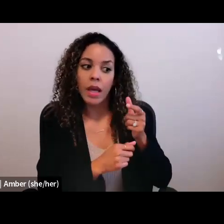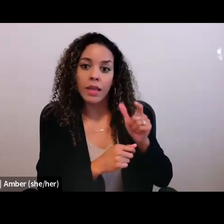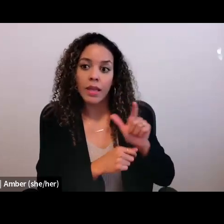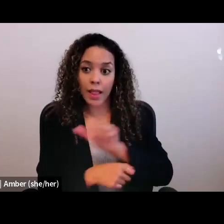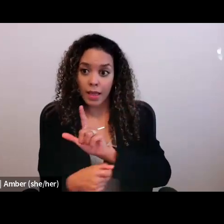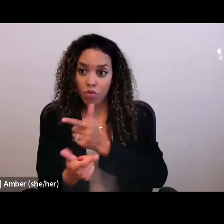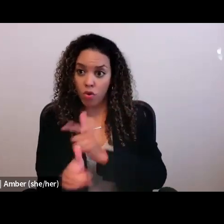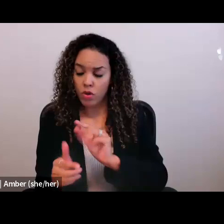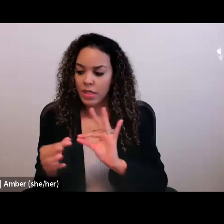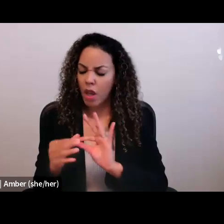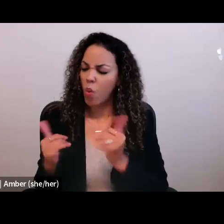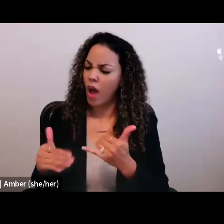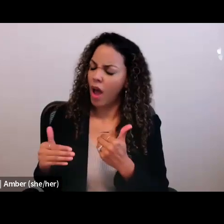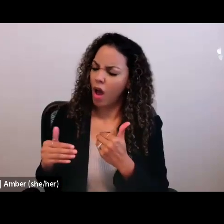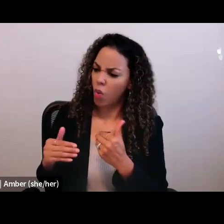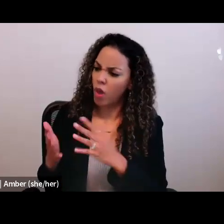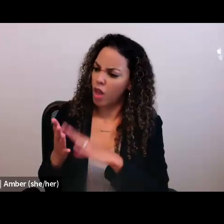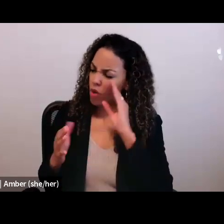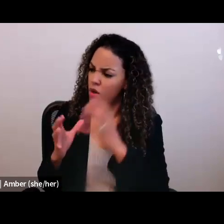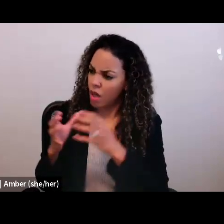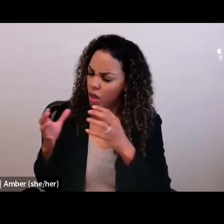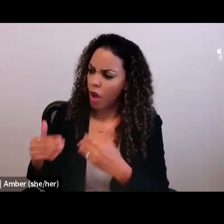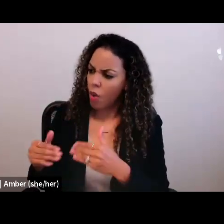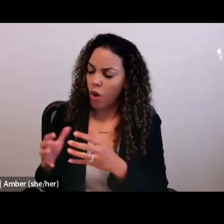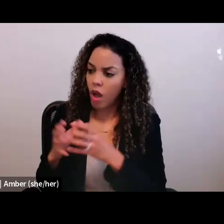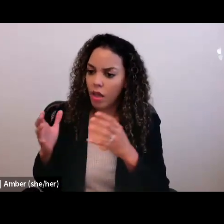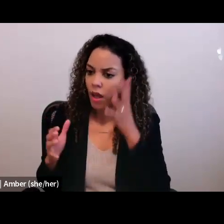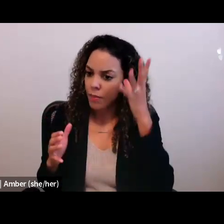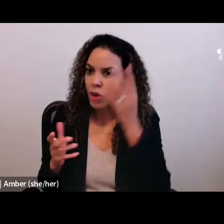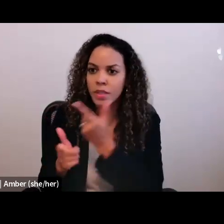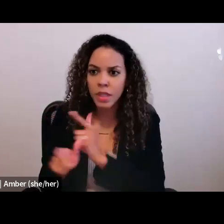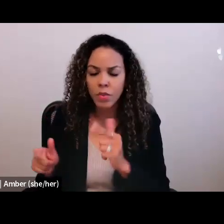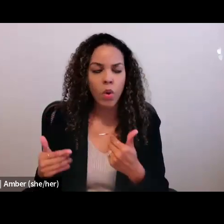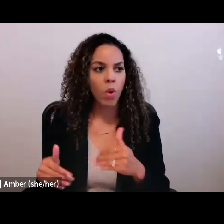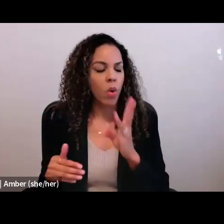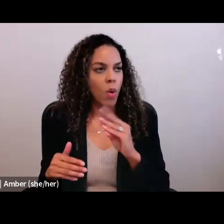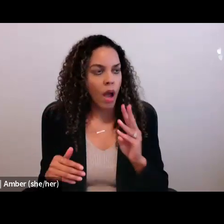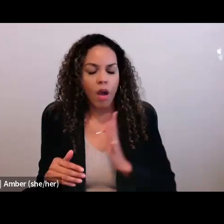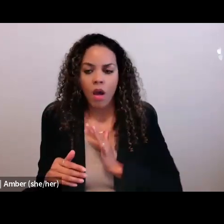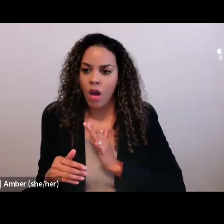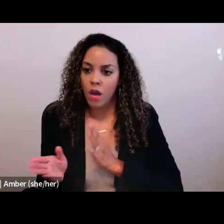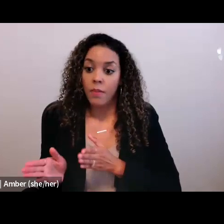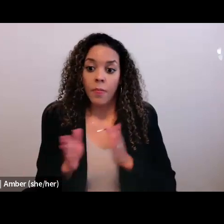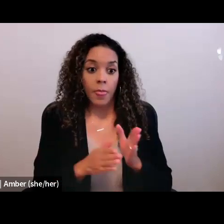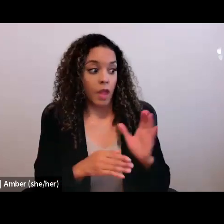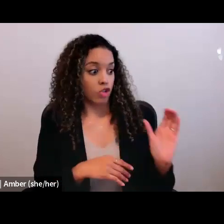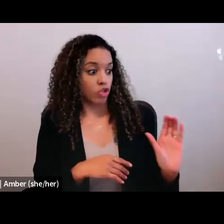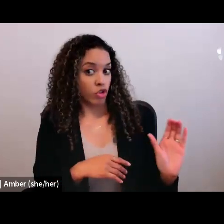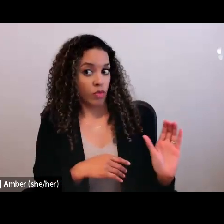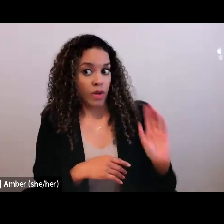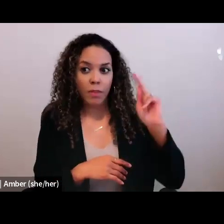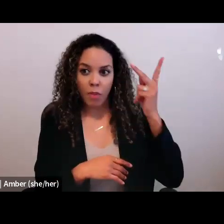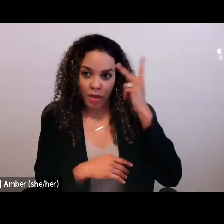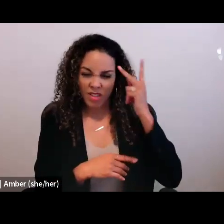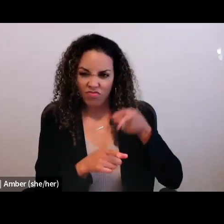is tremendous. We learned a lot. And a lot of the parents that were liberal said, oh my gosh. Other very conservative politicians said, see,